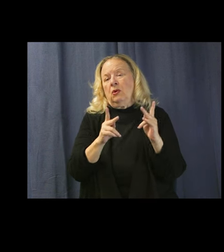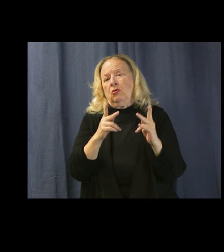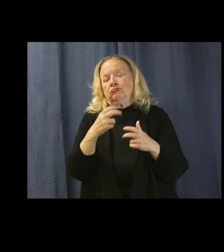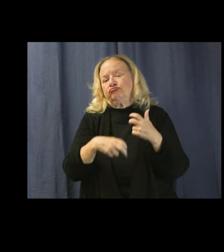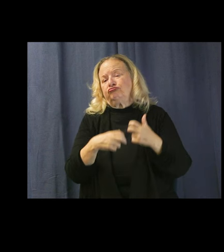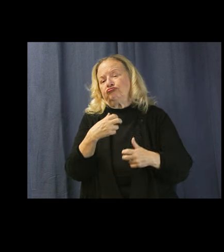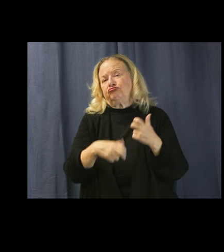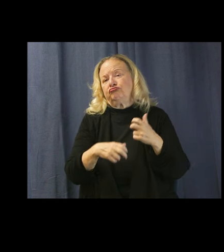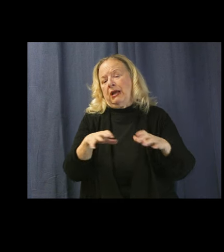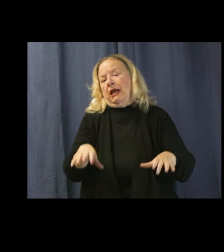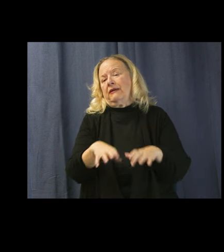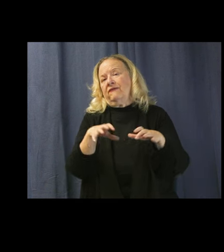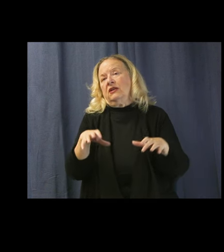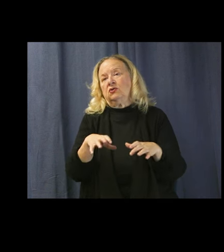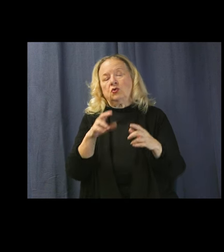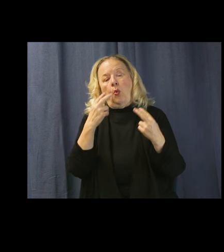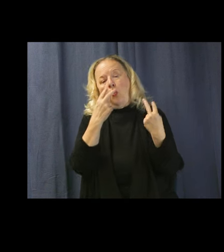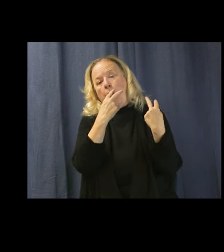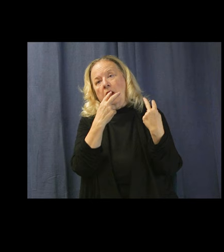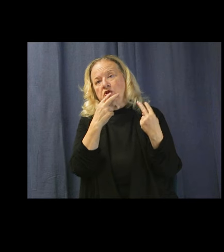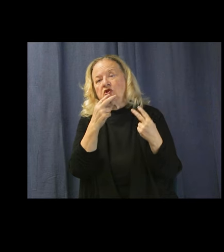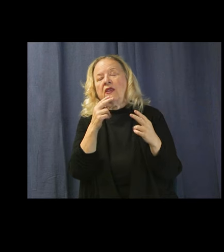activating, so watch this short video.